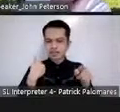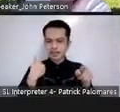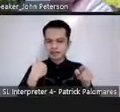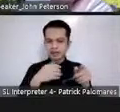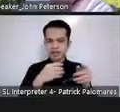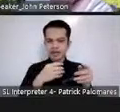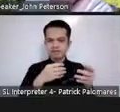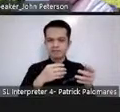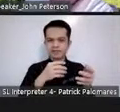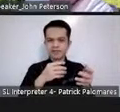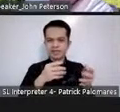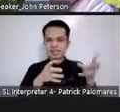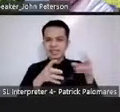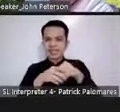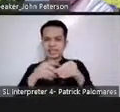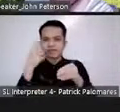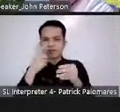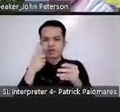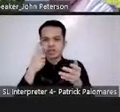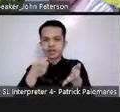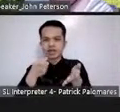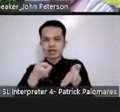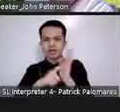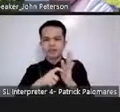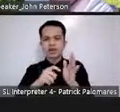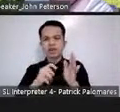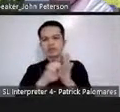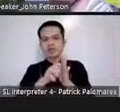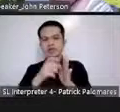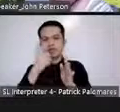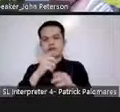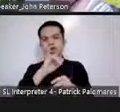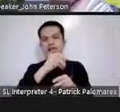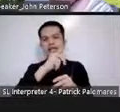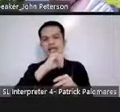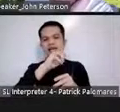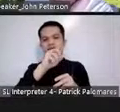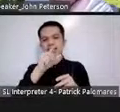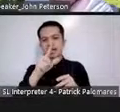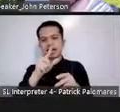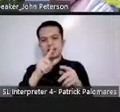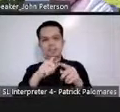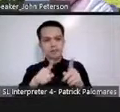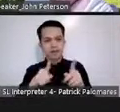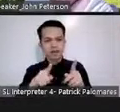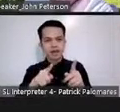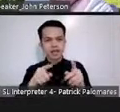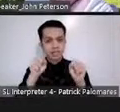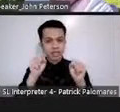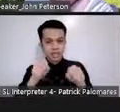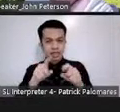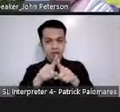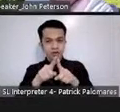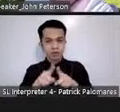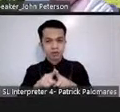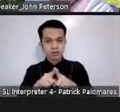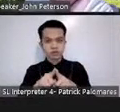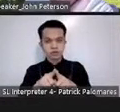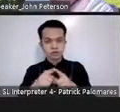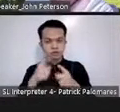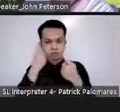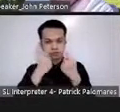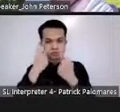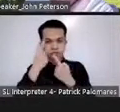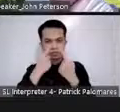qualify into the other factors such as ikat dye. But you can also